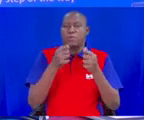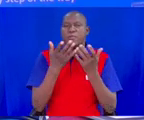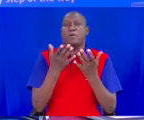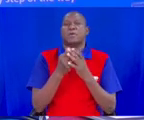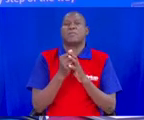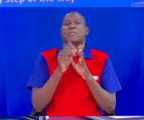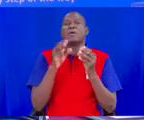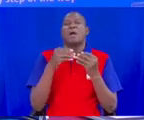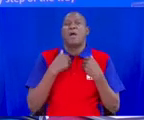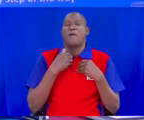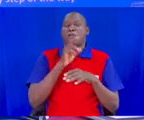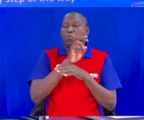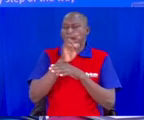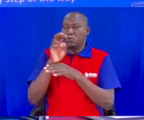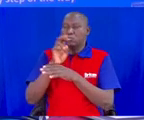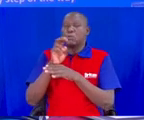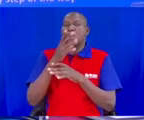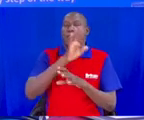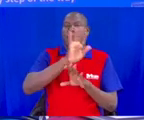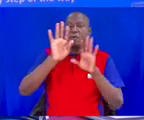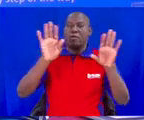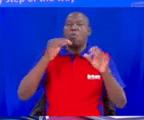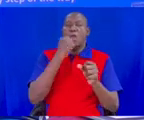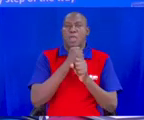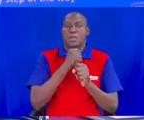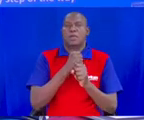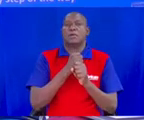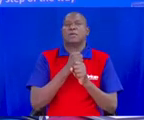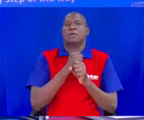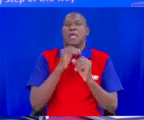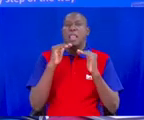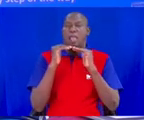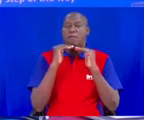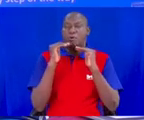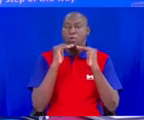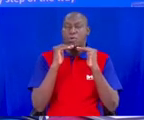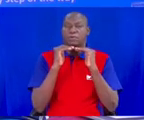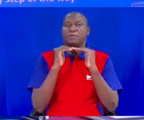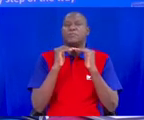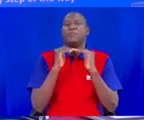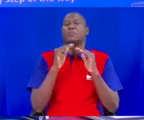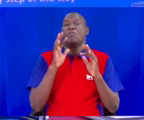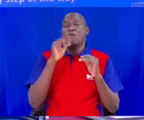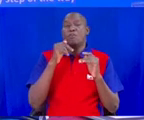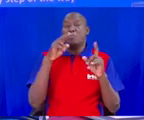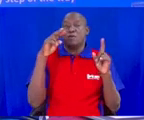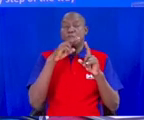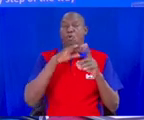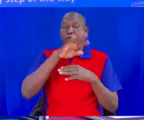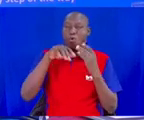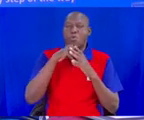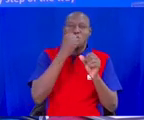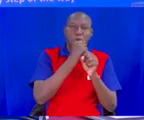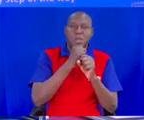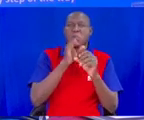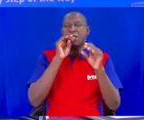able to monitor them and monitor the rate of productivity. And that is why, from the point of view of all the transactions, all the settlements, all